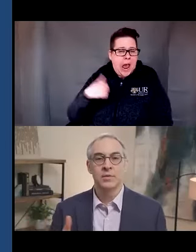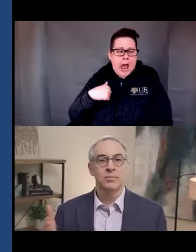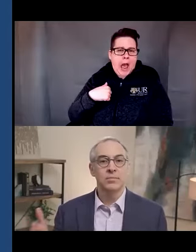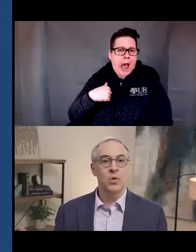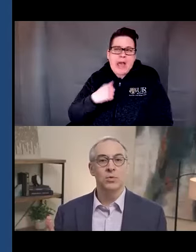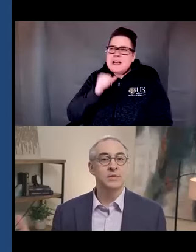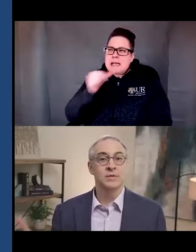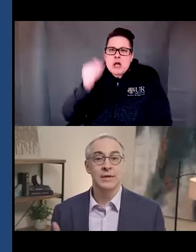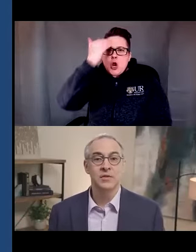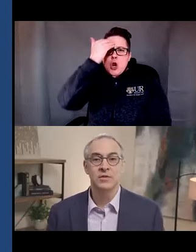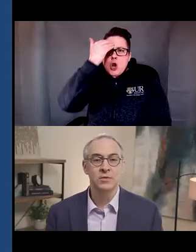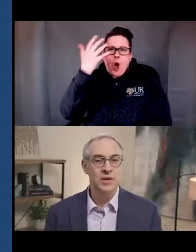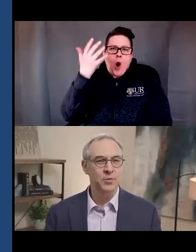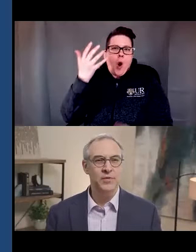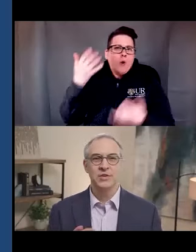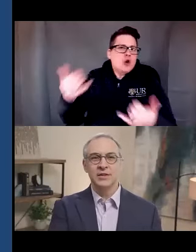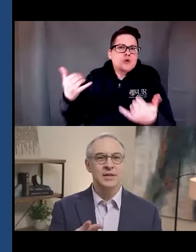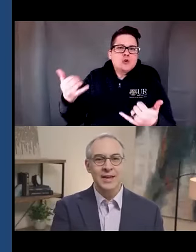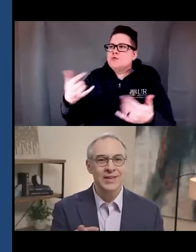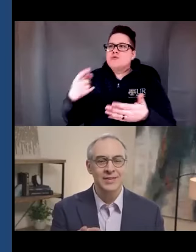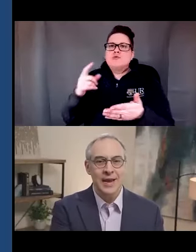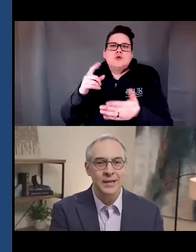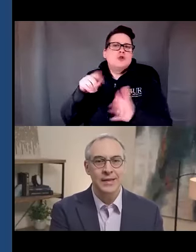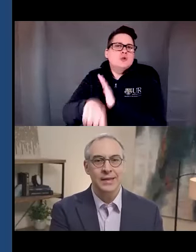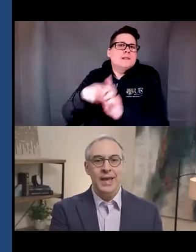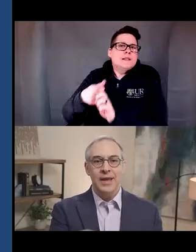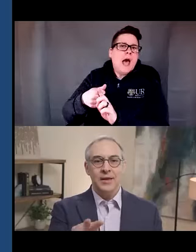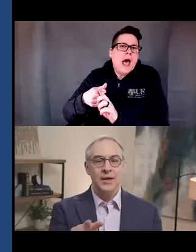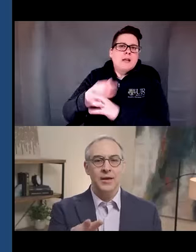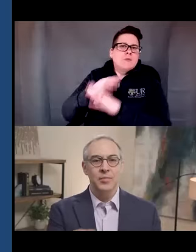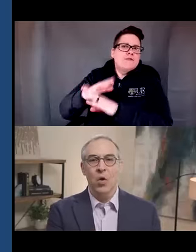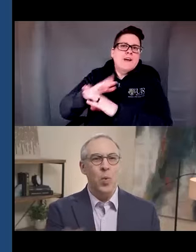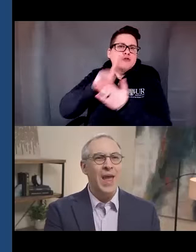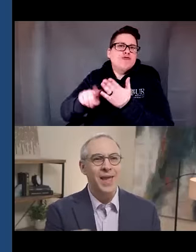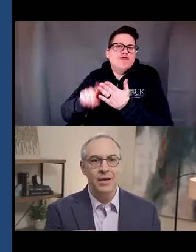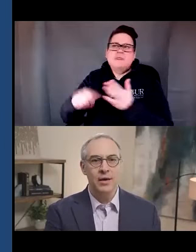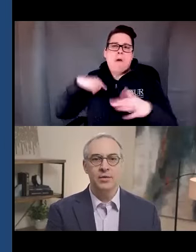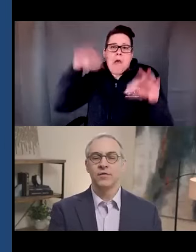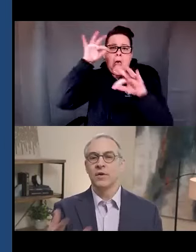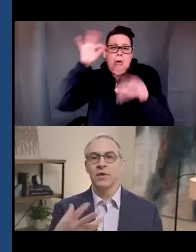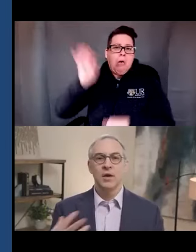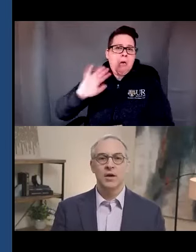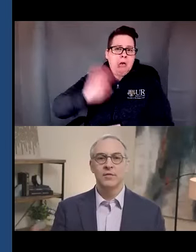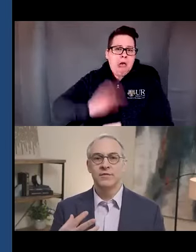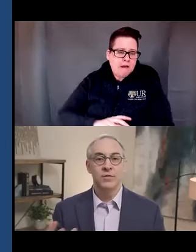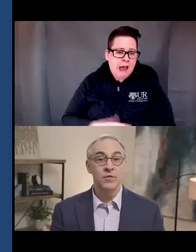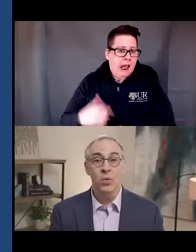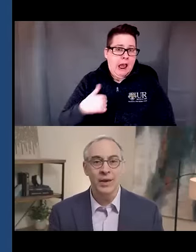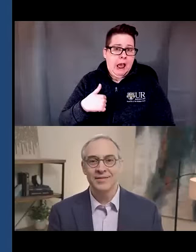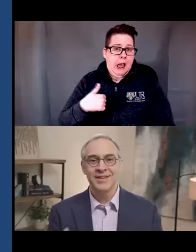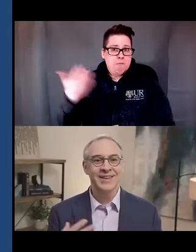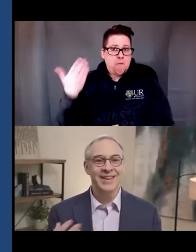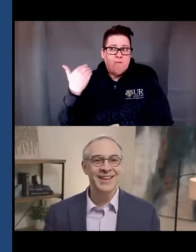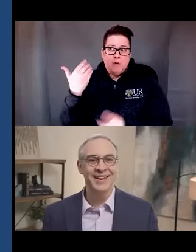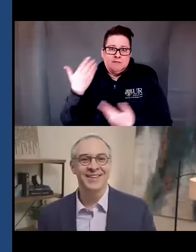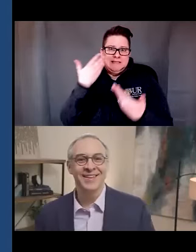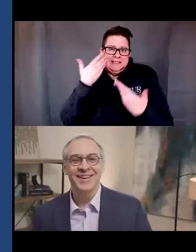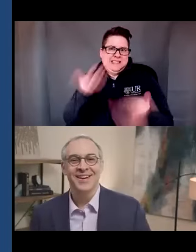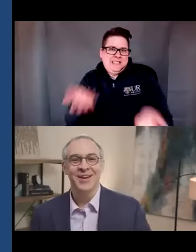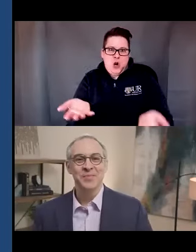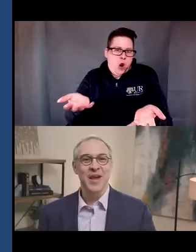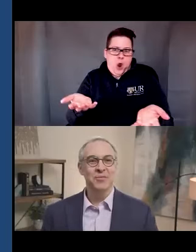was the latest in suicide prevention, and didn't have exactly a way of knowing, taking it